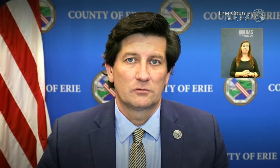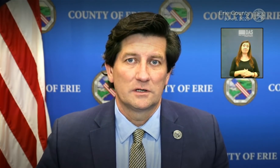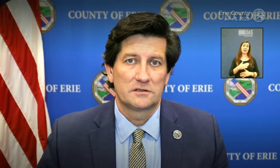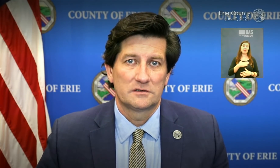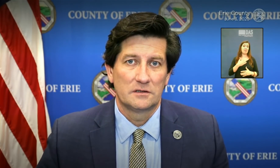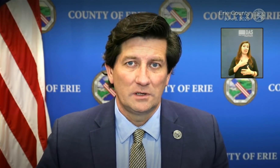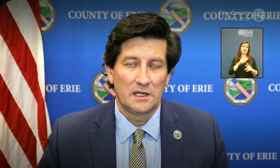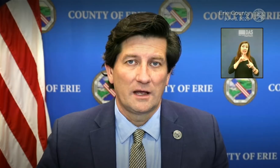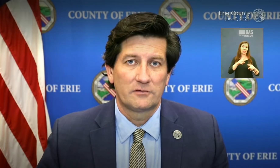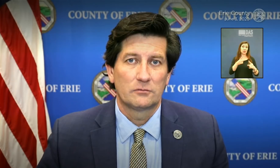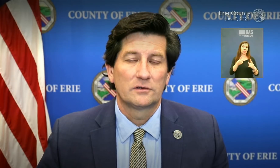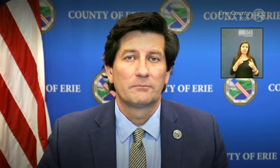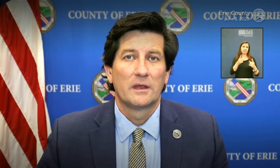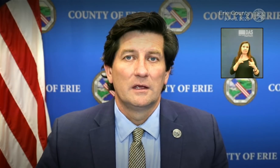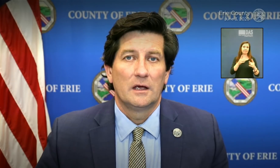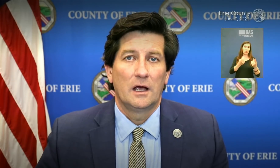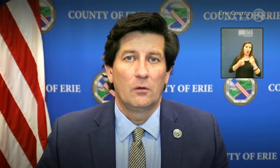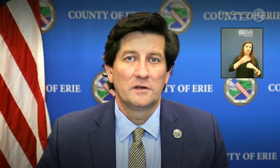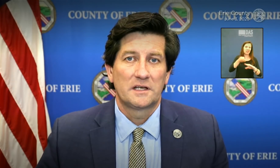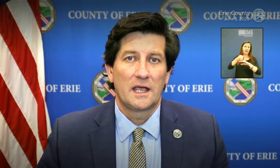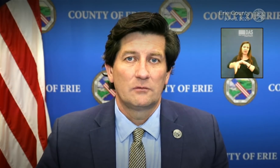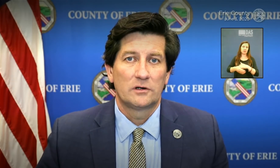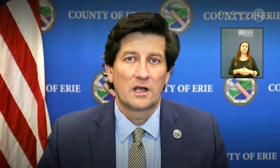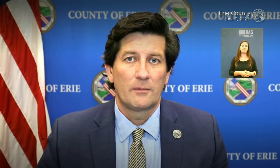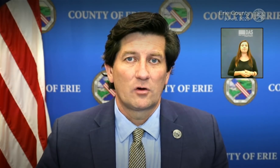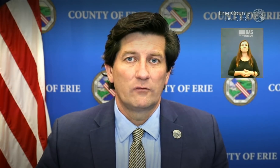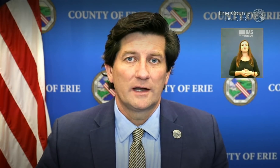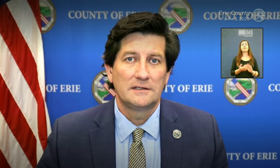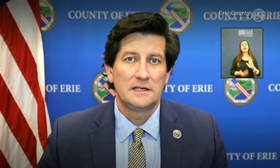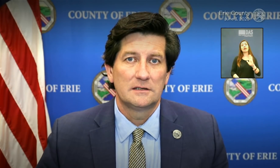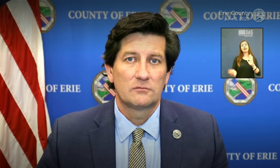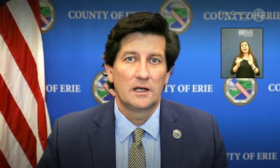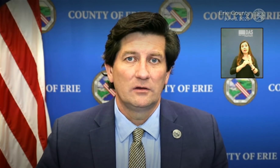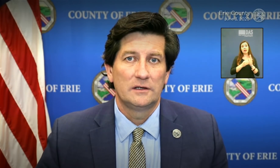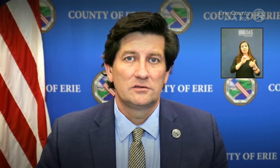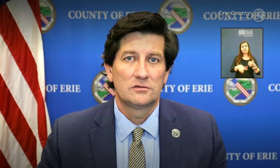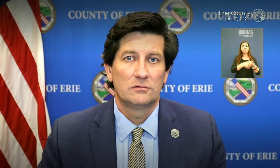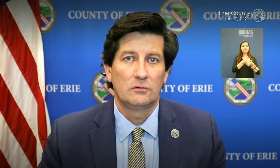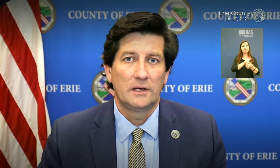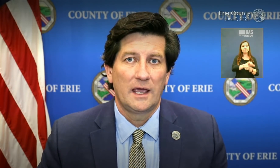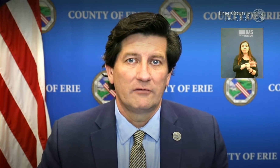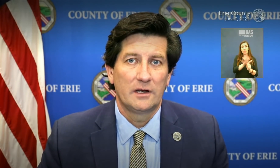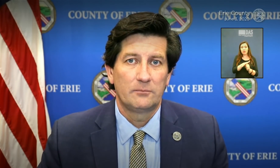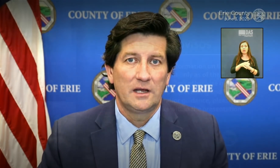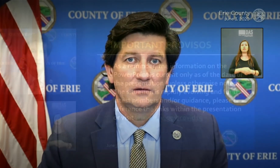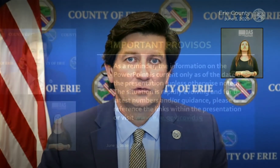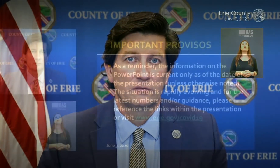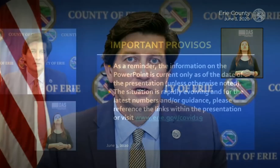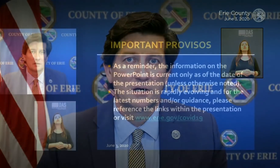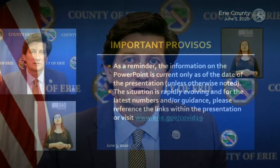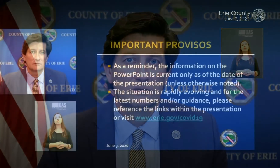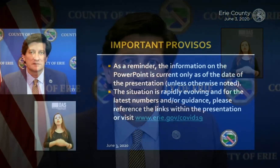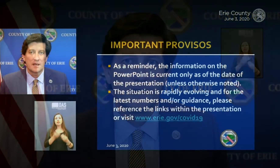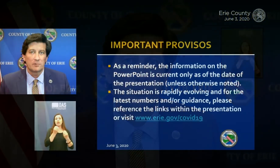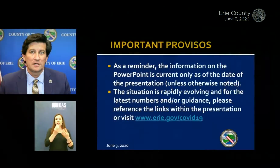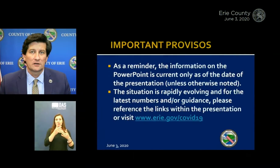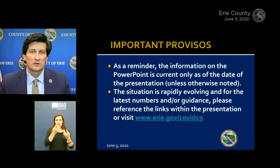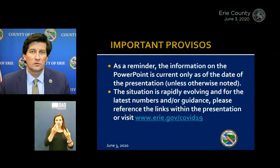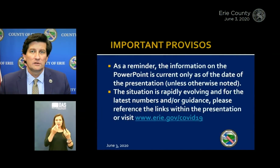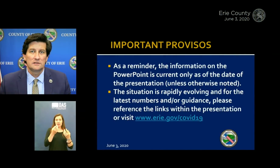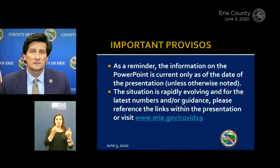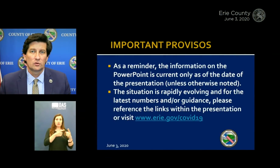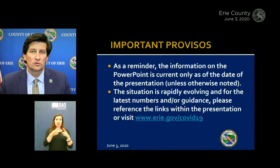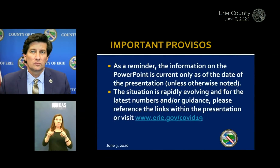glad to answer questions to the media afterwards. Once again, we were talking about COVID-19 as well, and as usual, we have an update with regards to what's happening